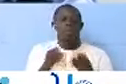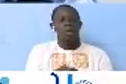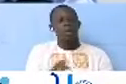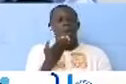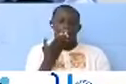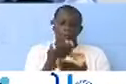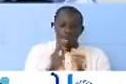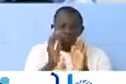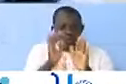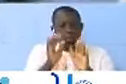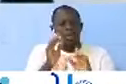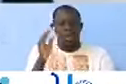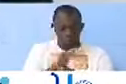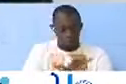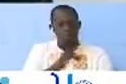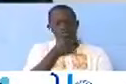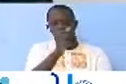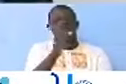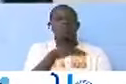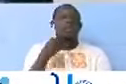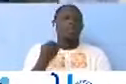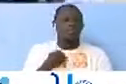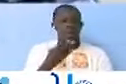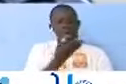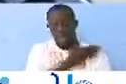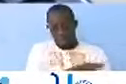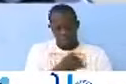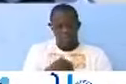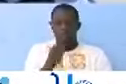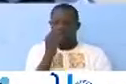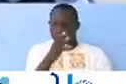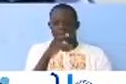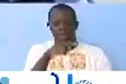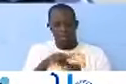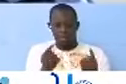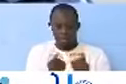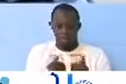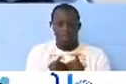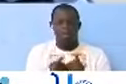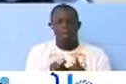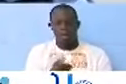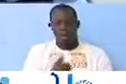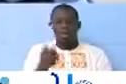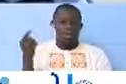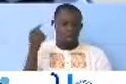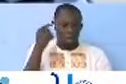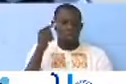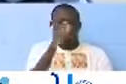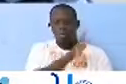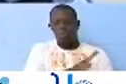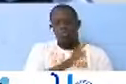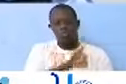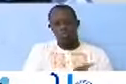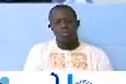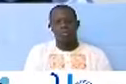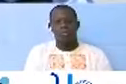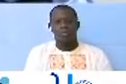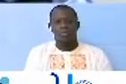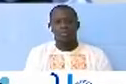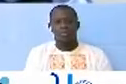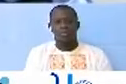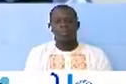Wait for me. Before you kill me, allow me to say it. I heard that too. I said